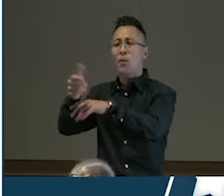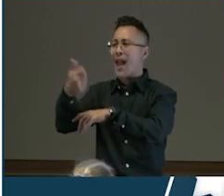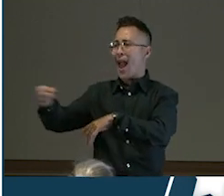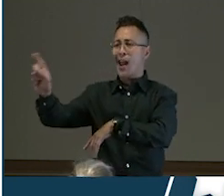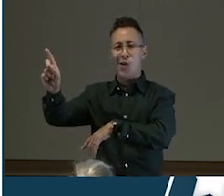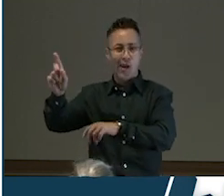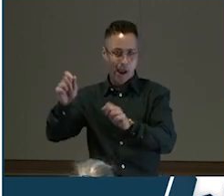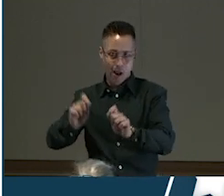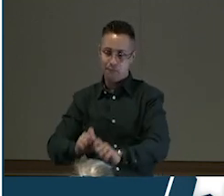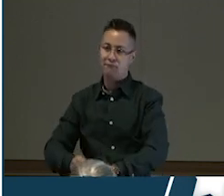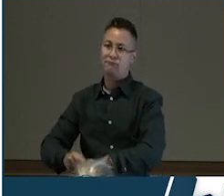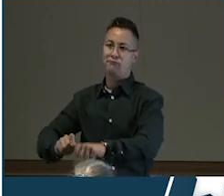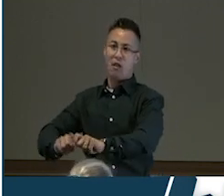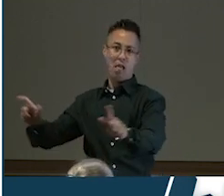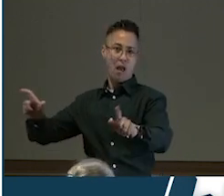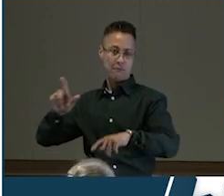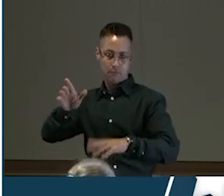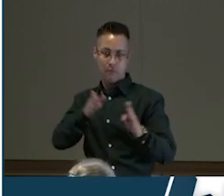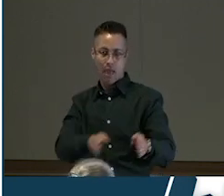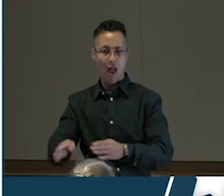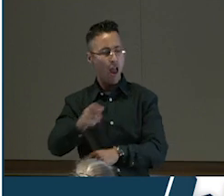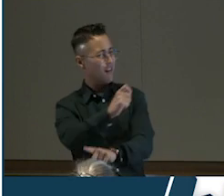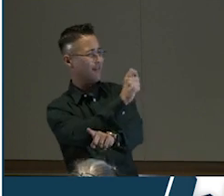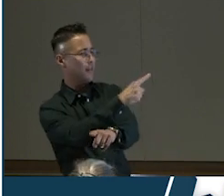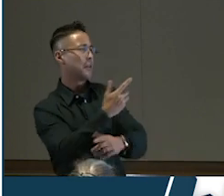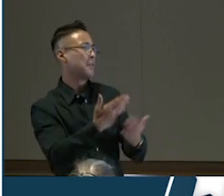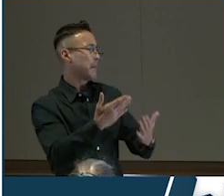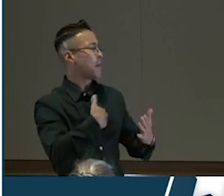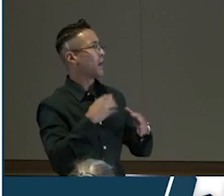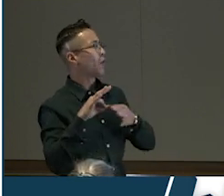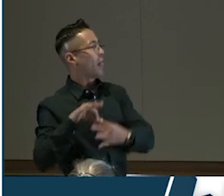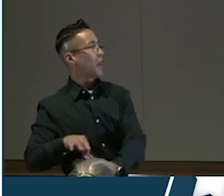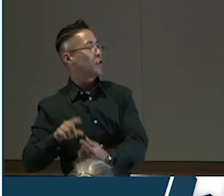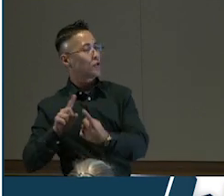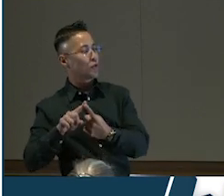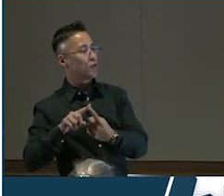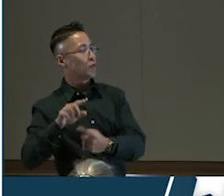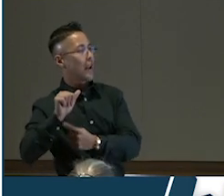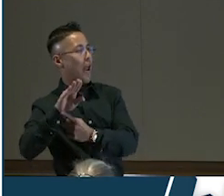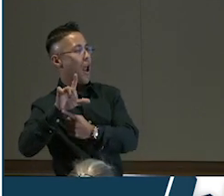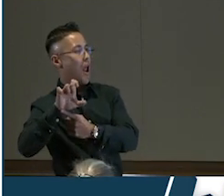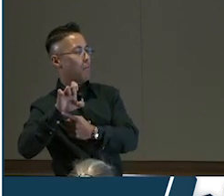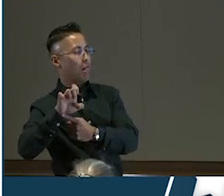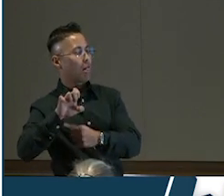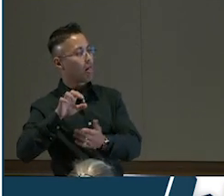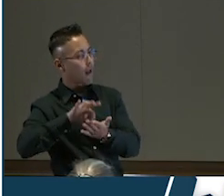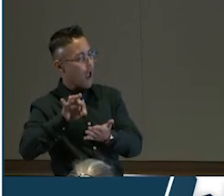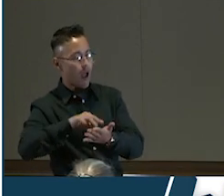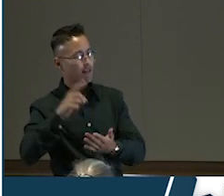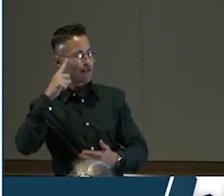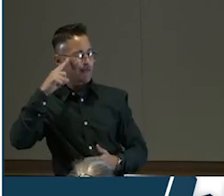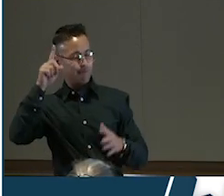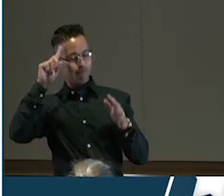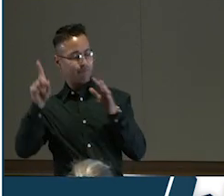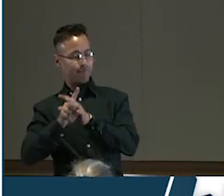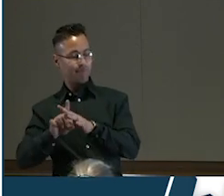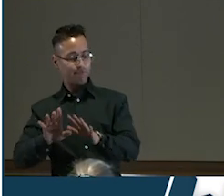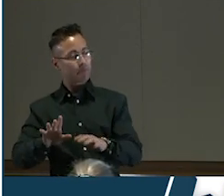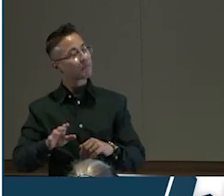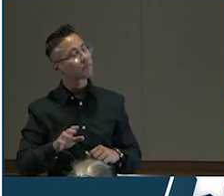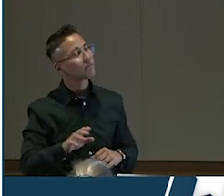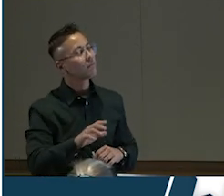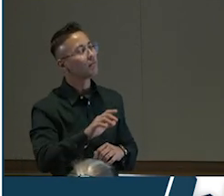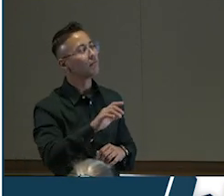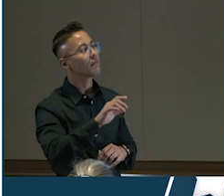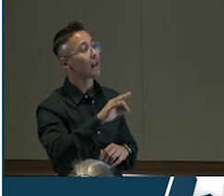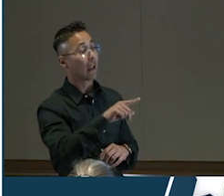needed. Question? Sorry, this might be an able question, but it just came to me somehow in one of the conversations. If